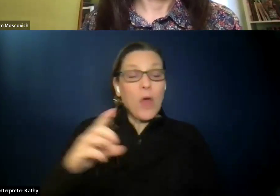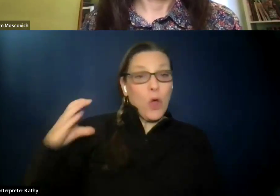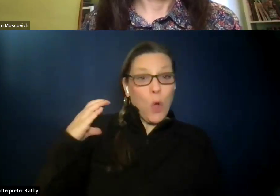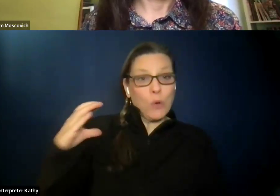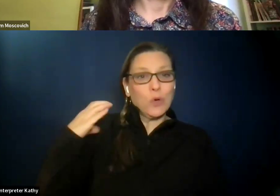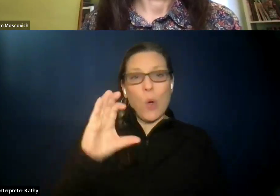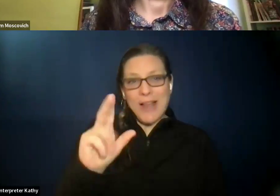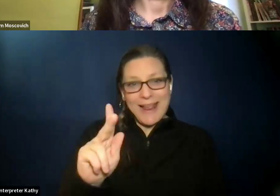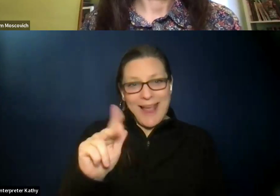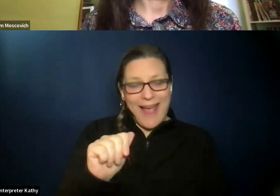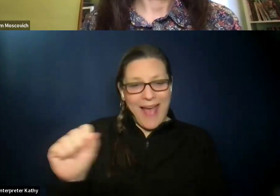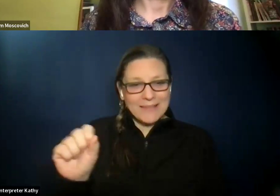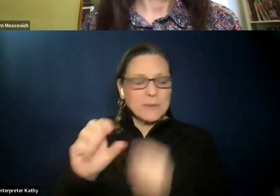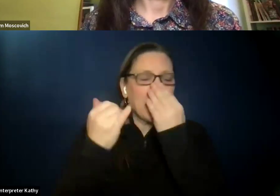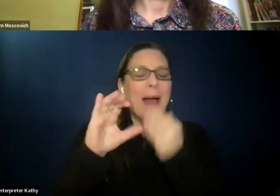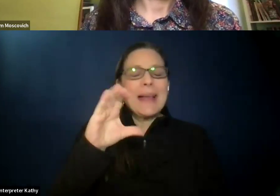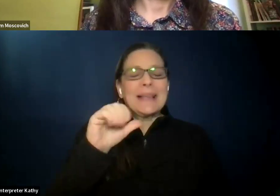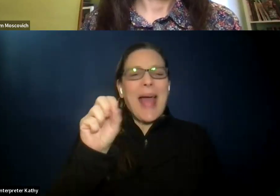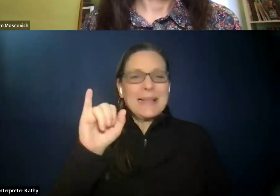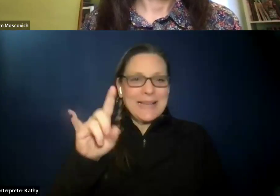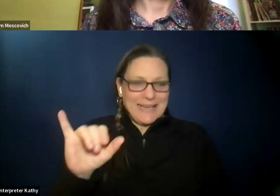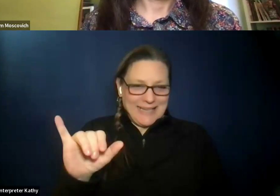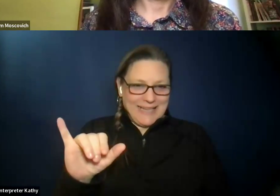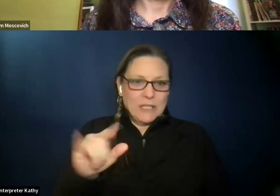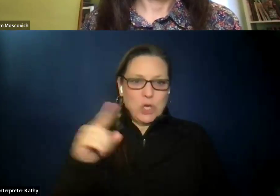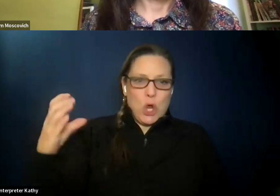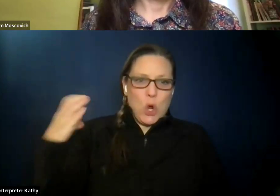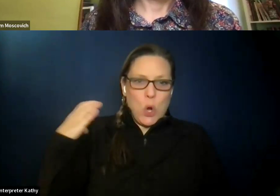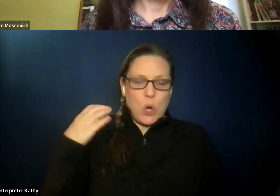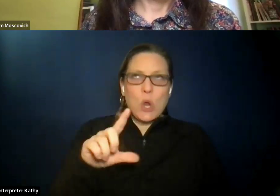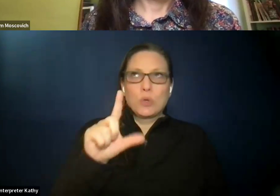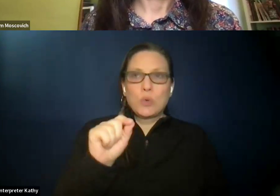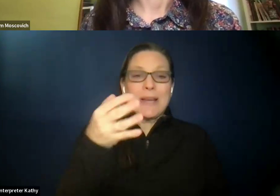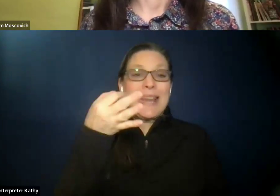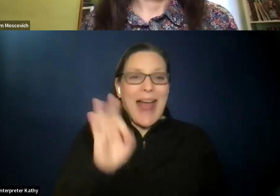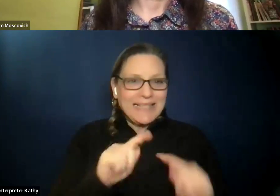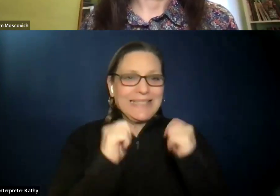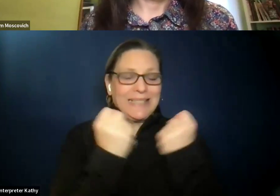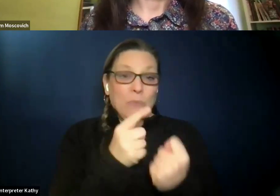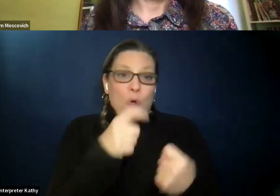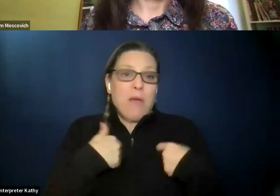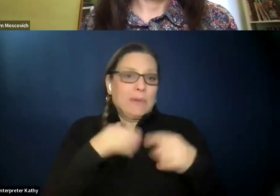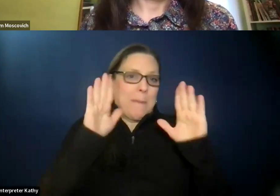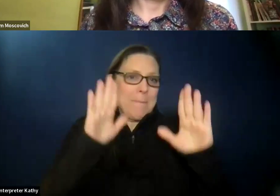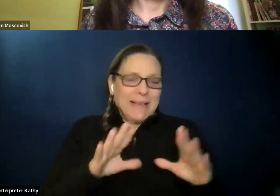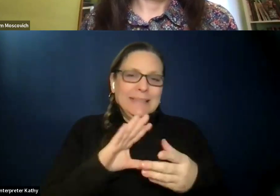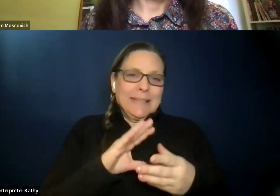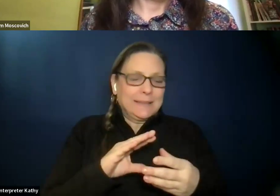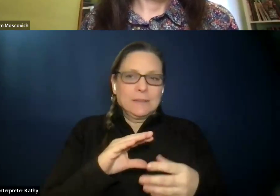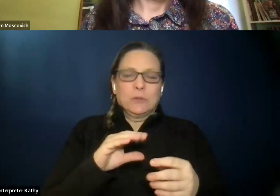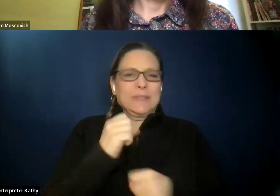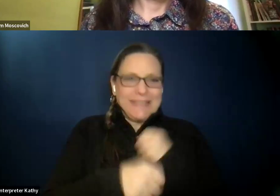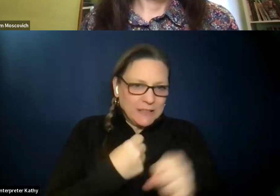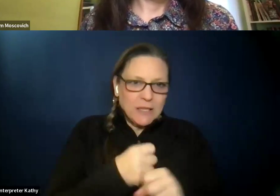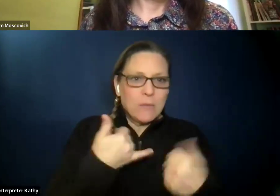Cass, as she's called, Cassidy Masick, who coached the 2019 team that had this amazing season. And she